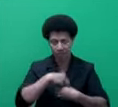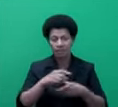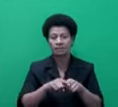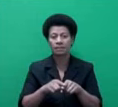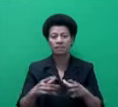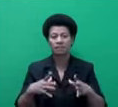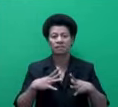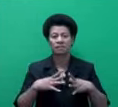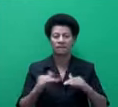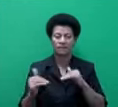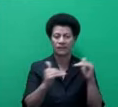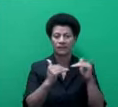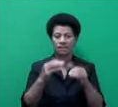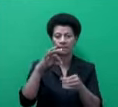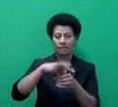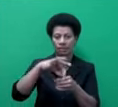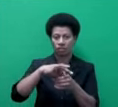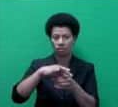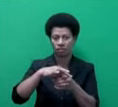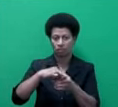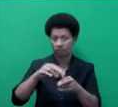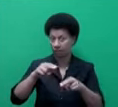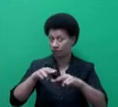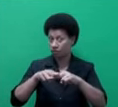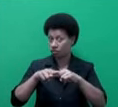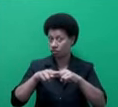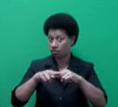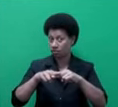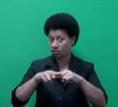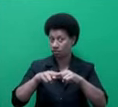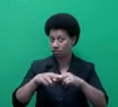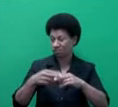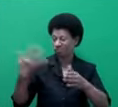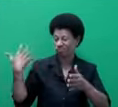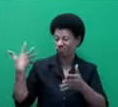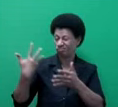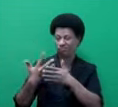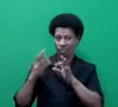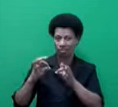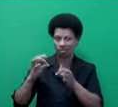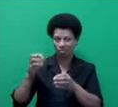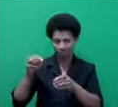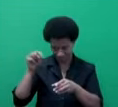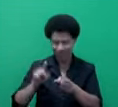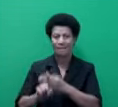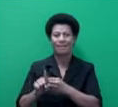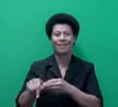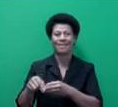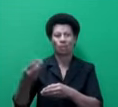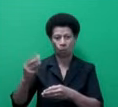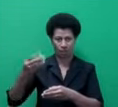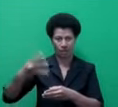freest, fairest elections that this country has ever had, sir. There was actually groundwork that was